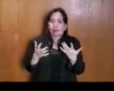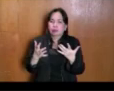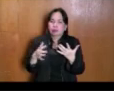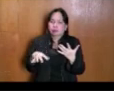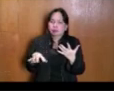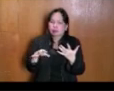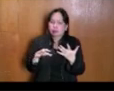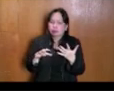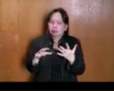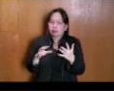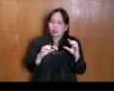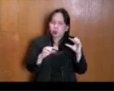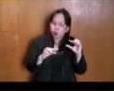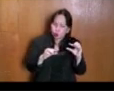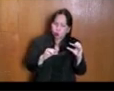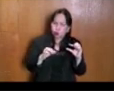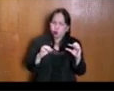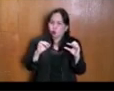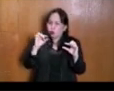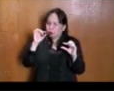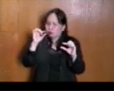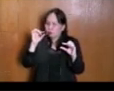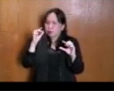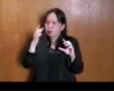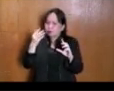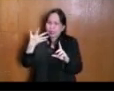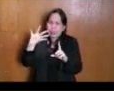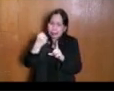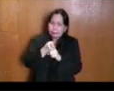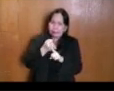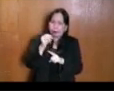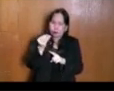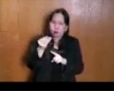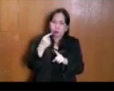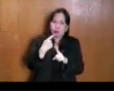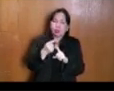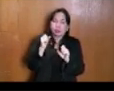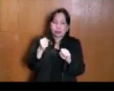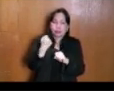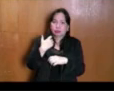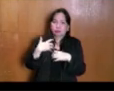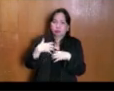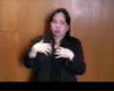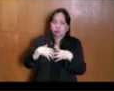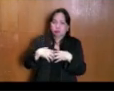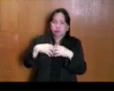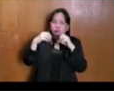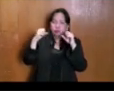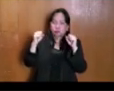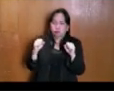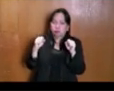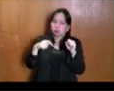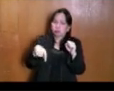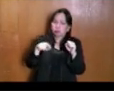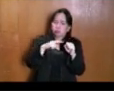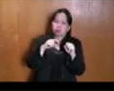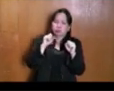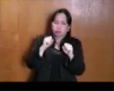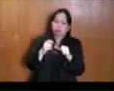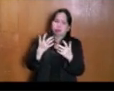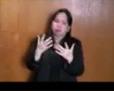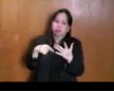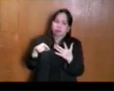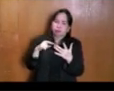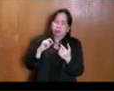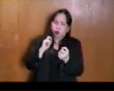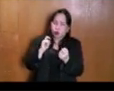with little to no impact, as well as increasing resilience in the event that we can avert a disaster. How quickly can we recover after the